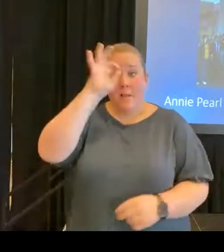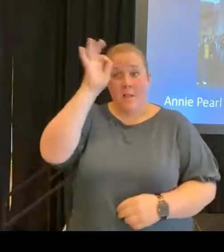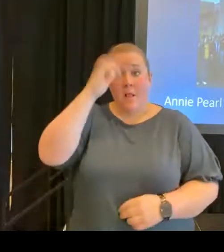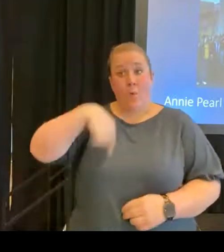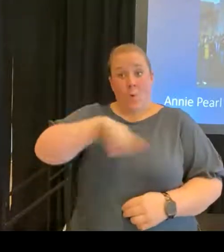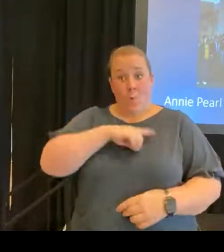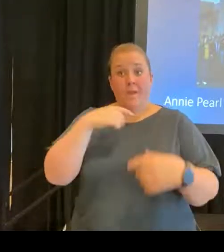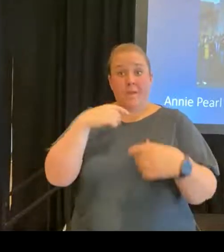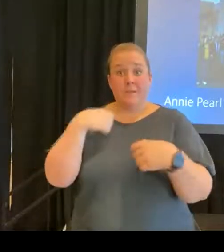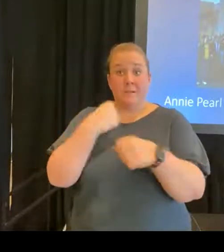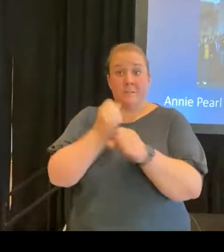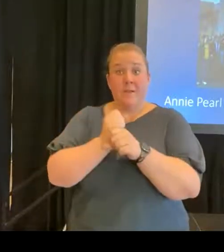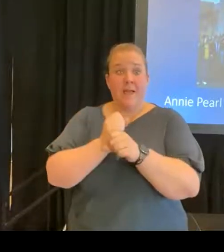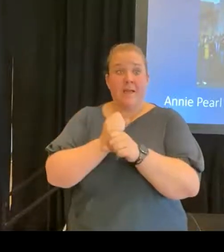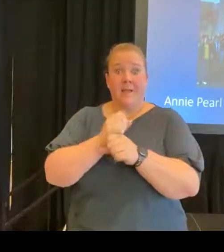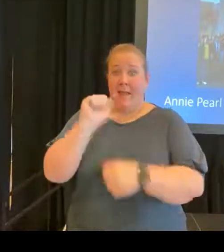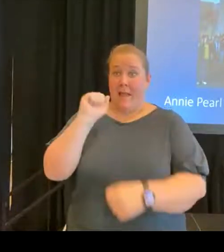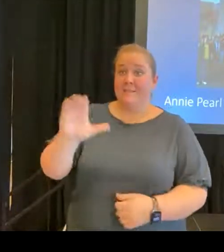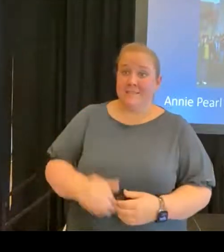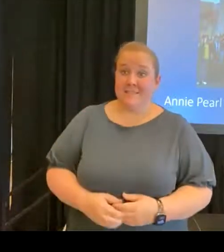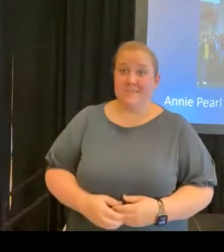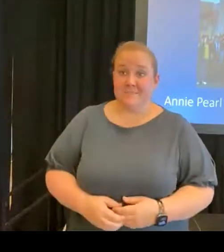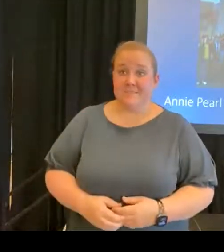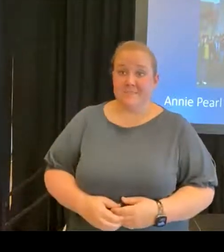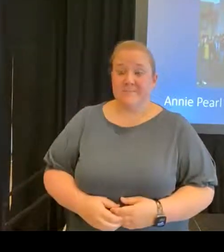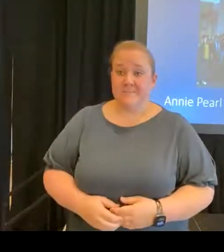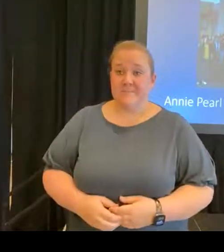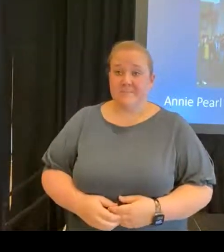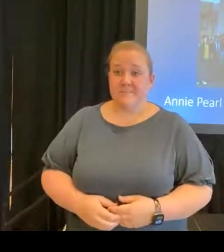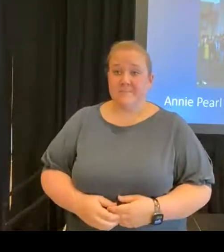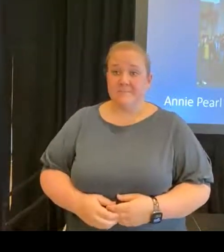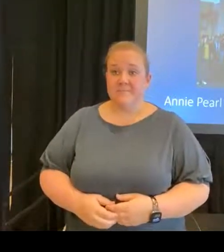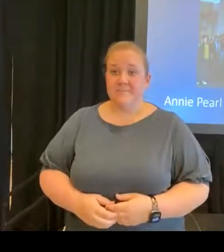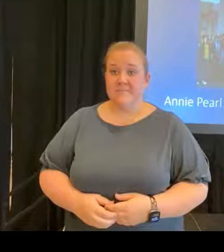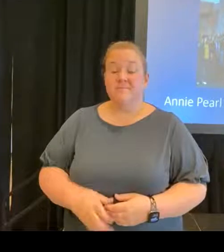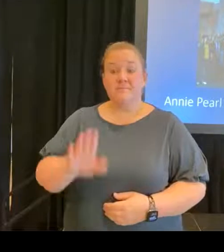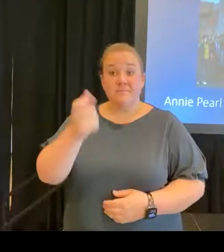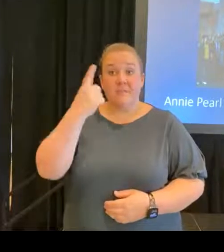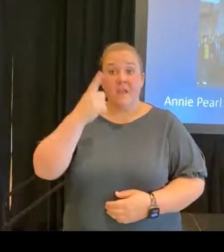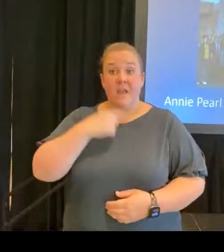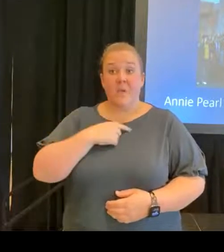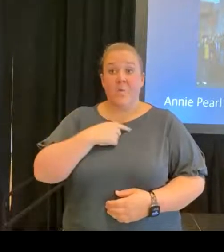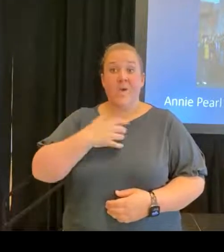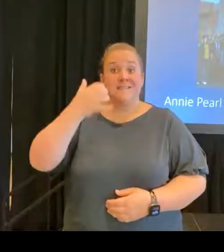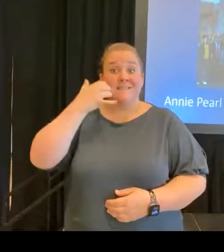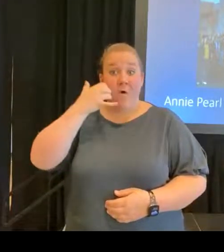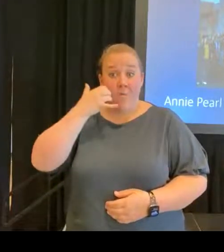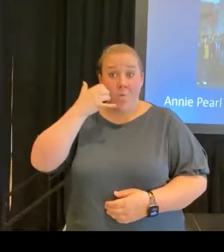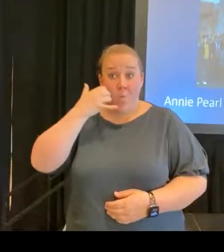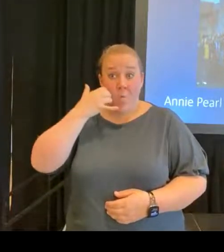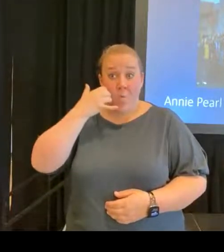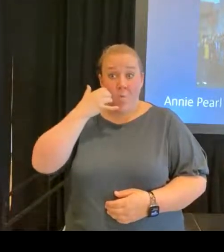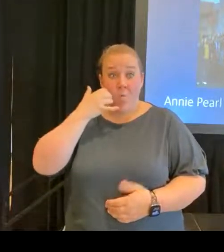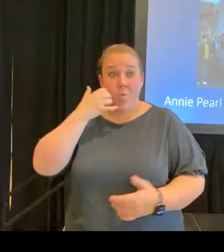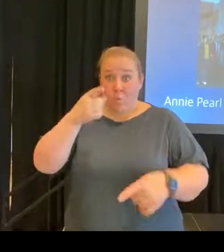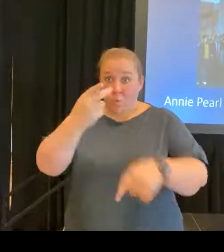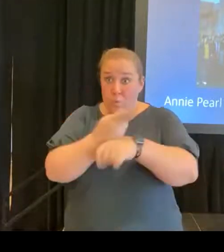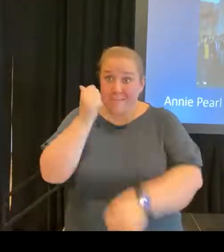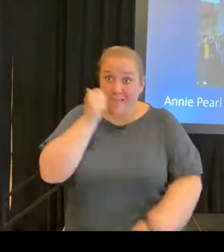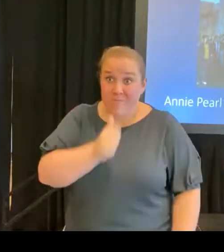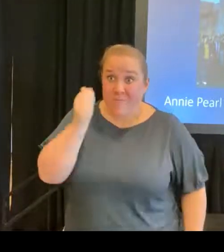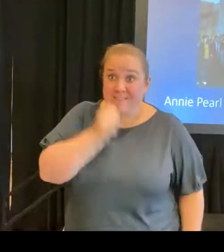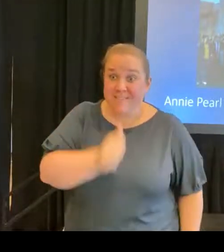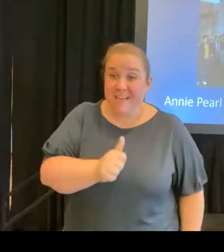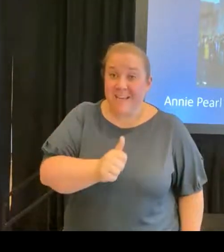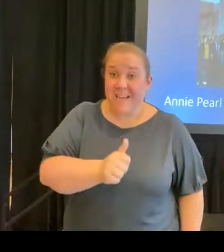we created the air conditioner, okay? Matter of fact, the cell phone, which you use every day